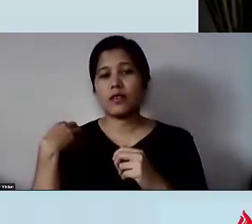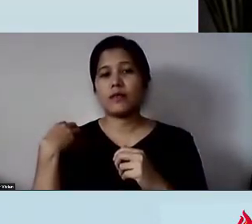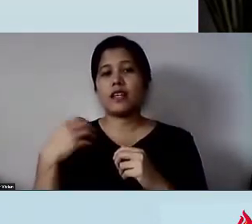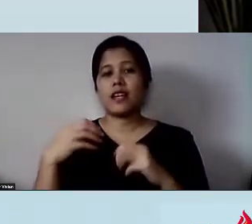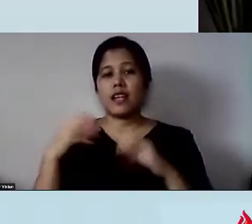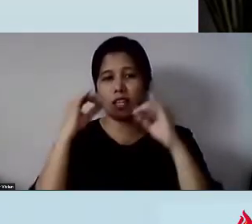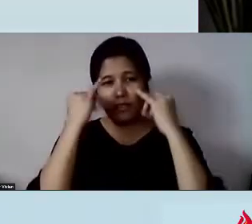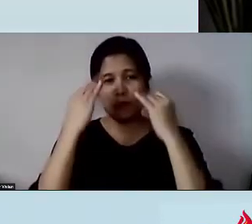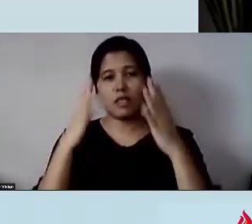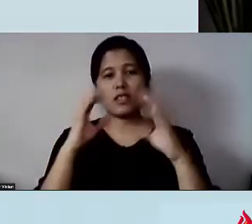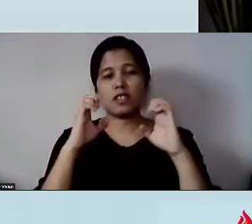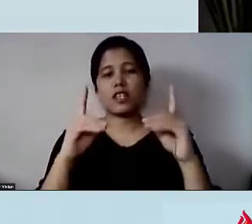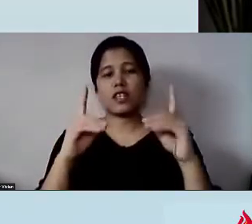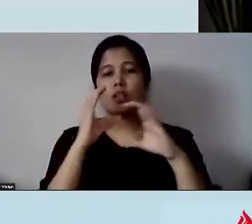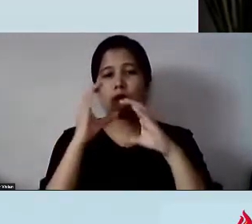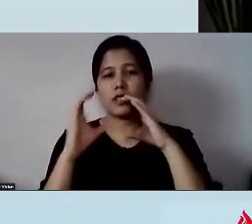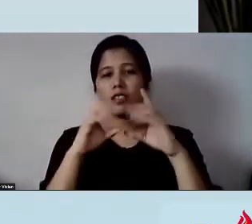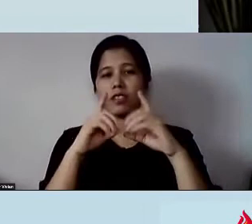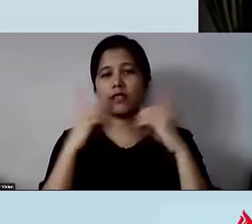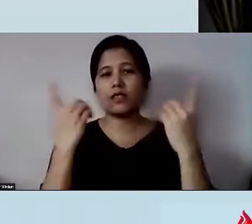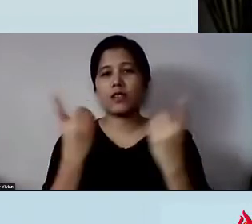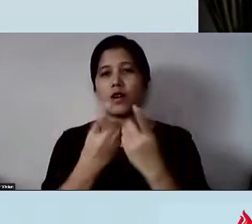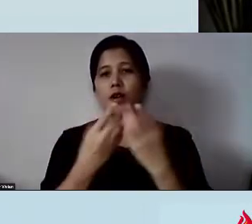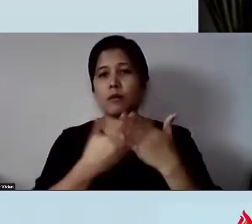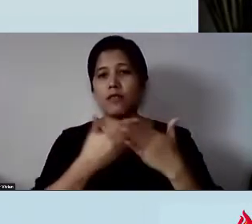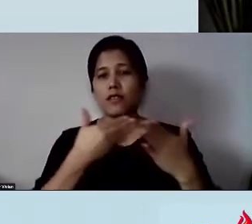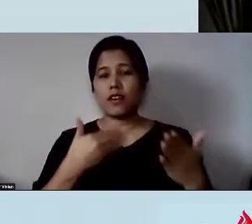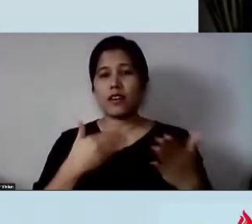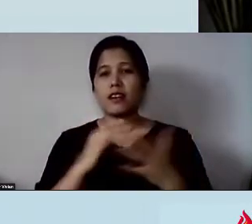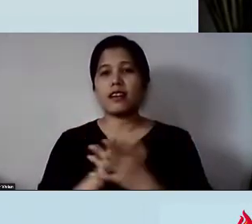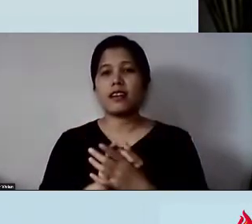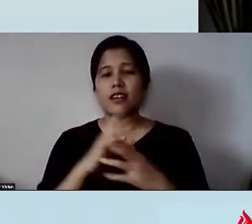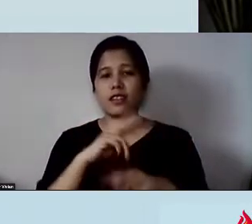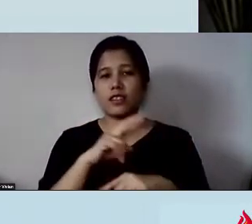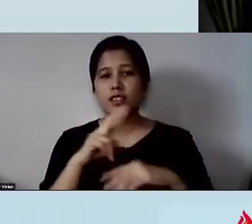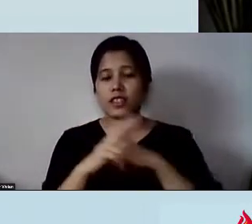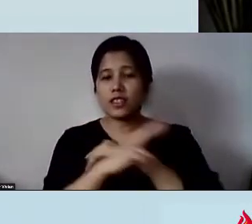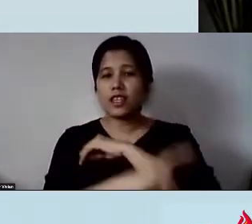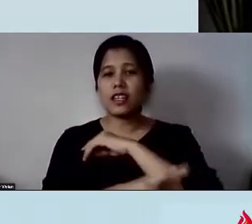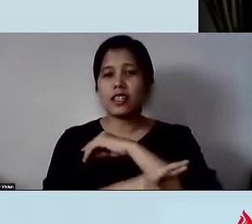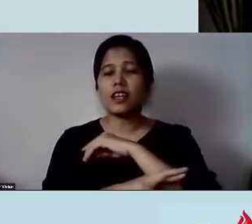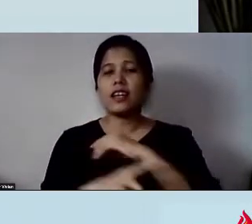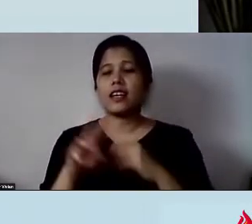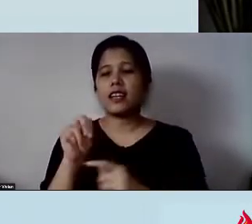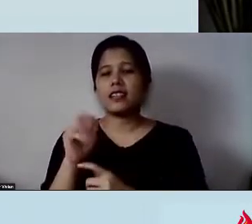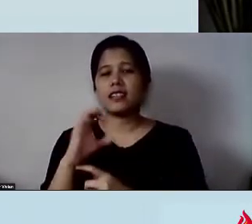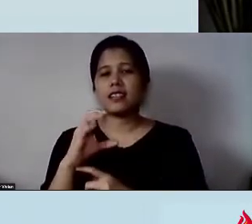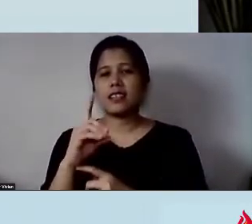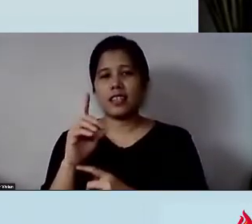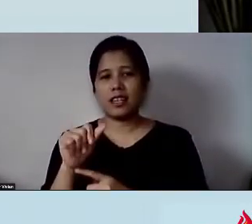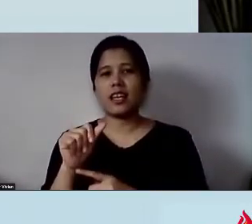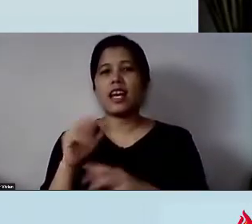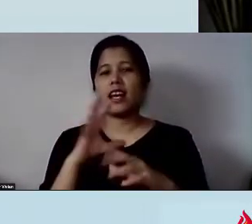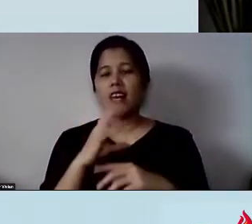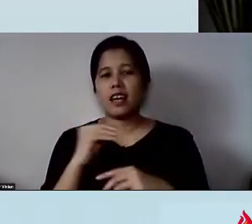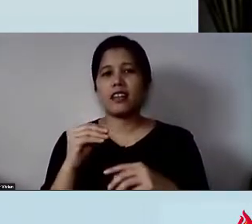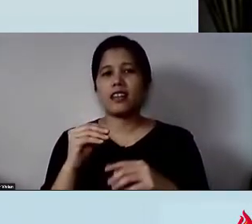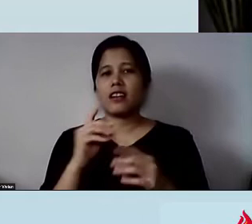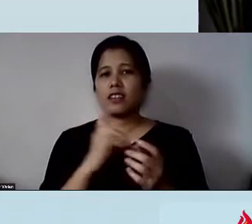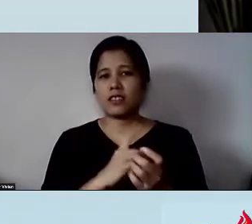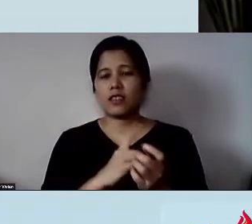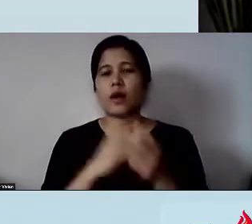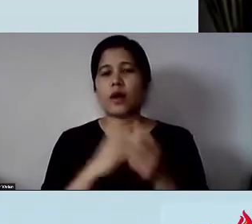and Communication. Before that, he was the Regional Programs Coordinator for the NCDA. And he has a doctor in